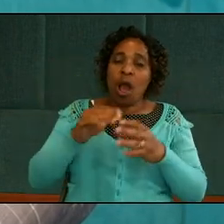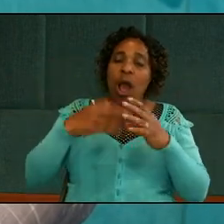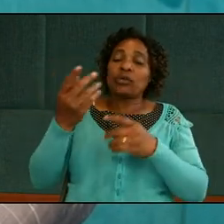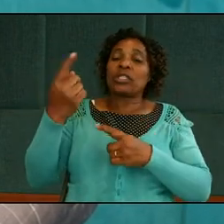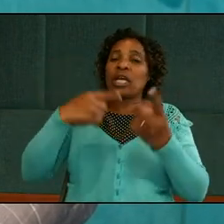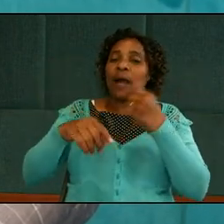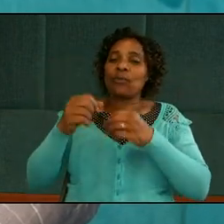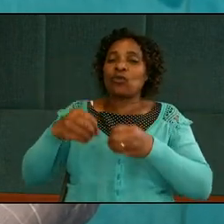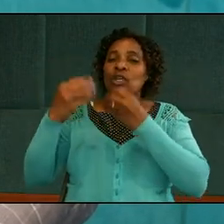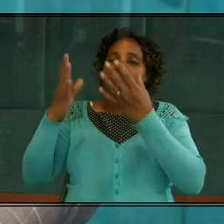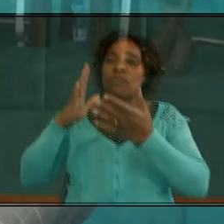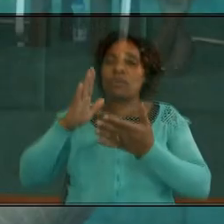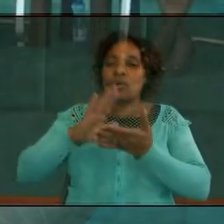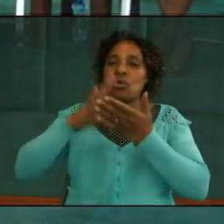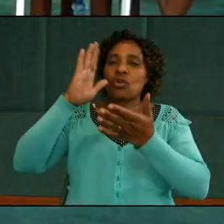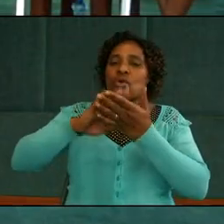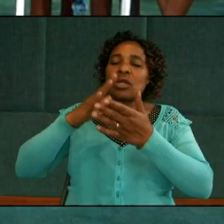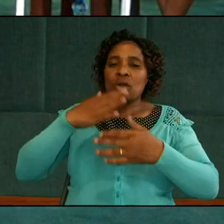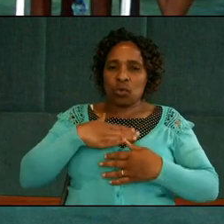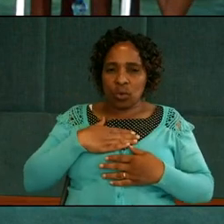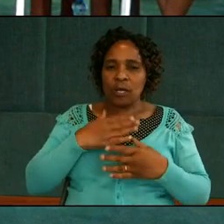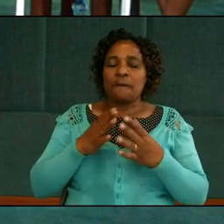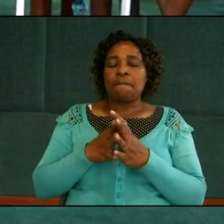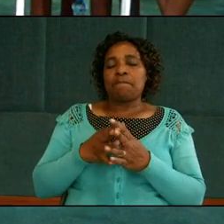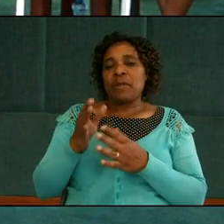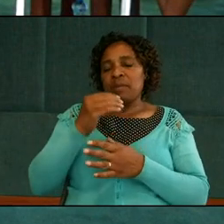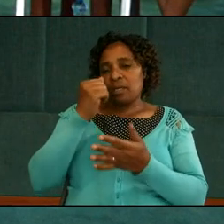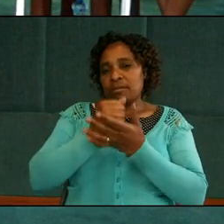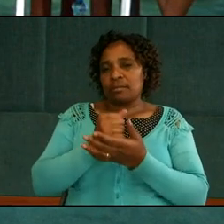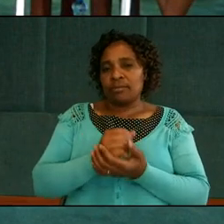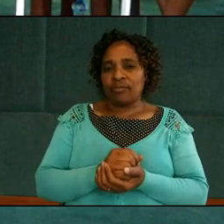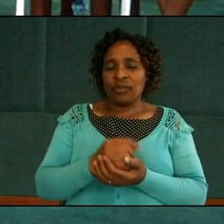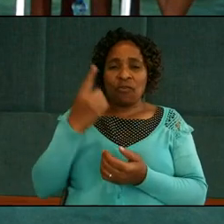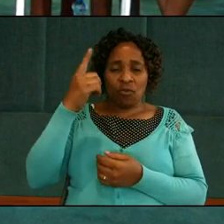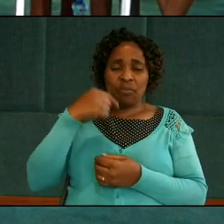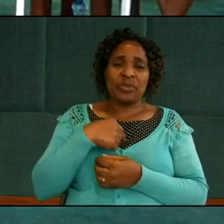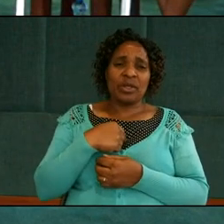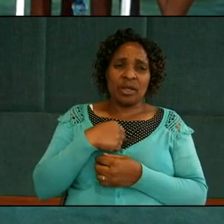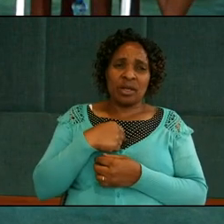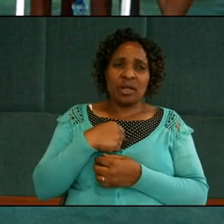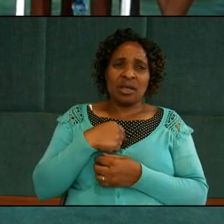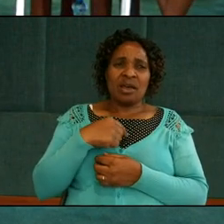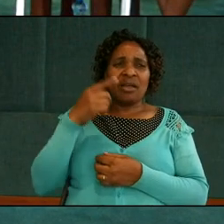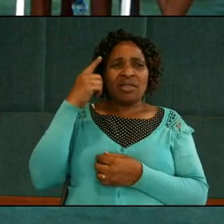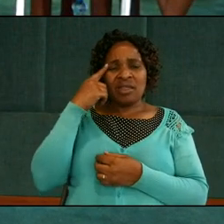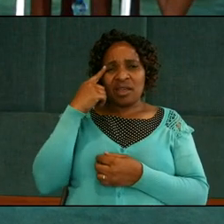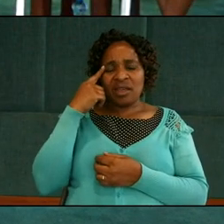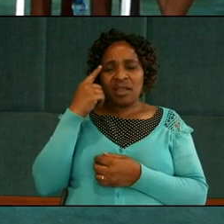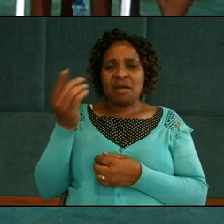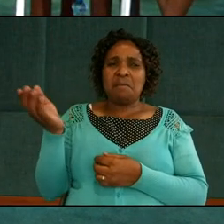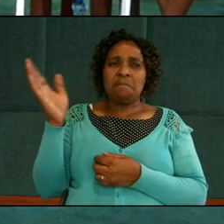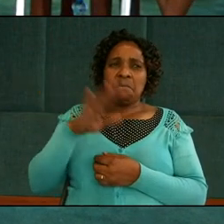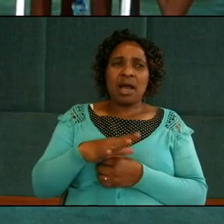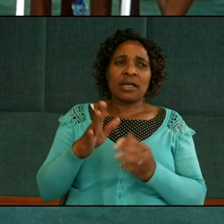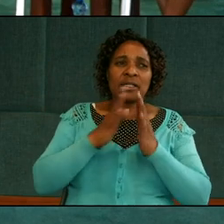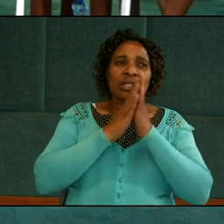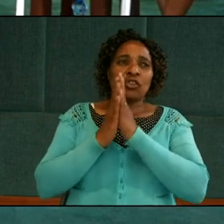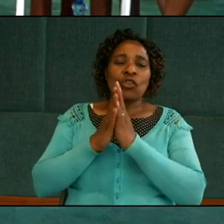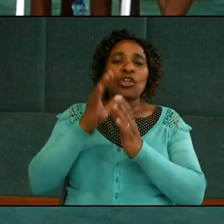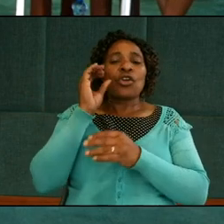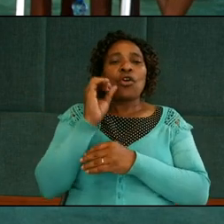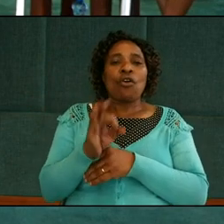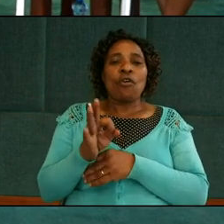give him glory and honor. Amen, amen. For me, I think I'm returned back to the story of